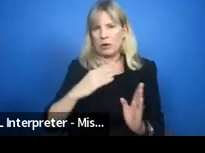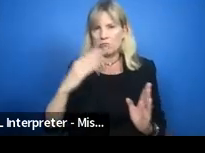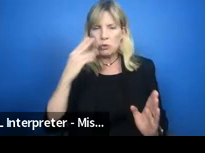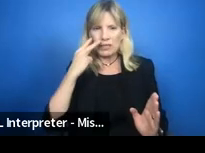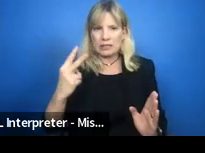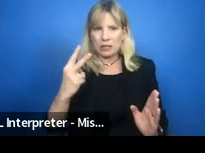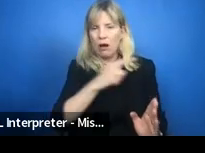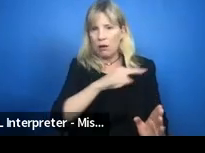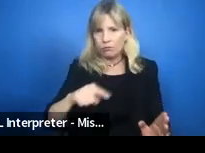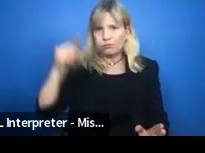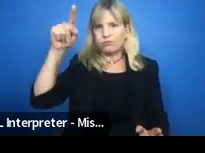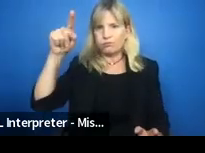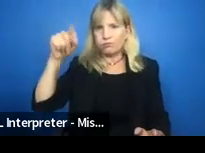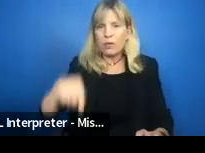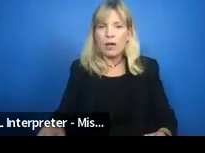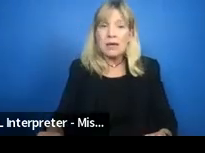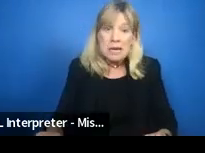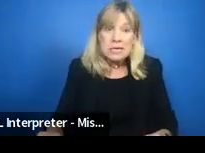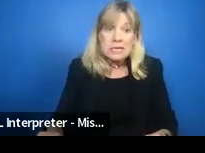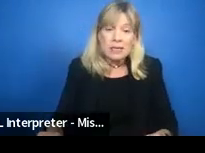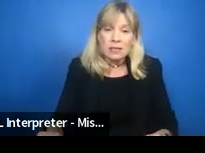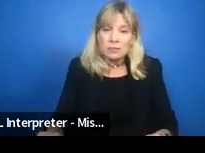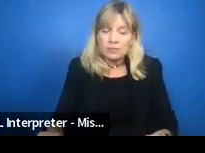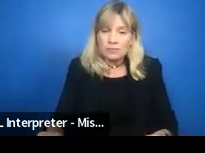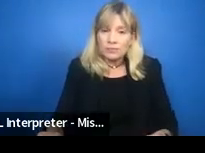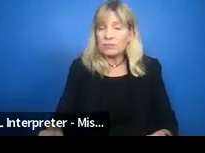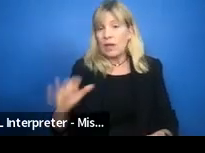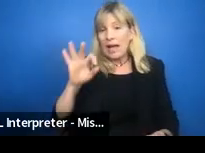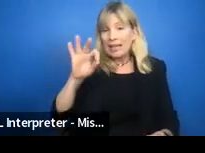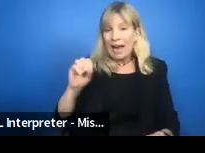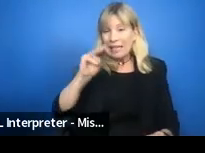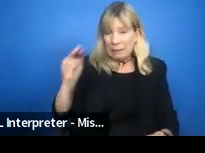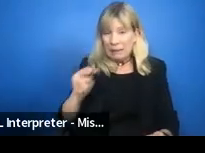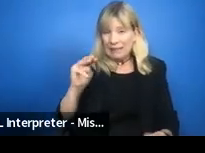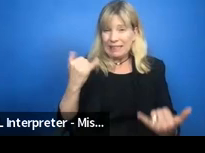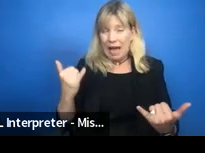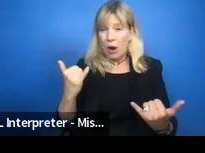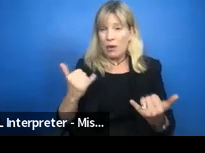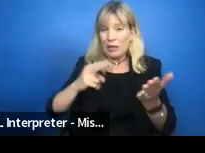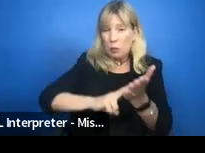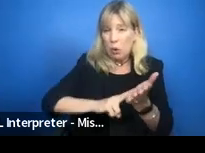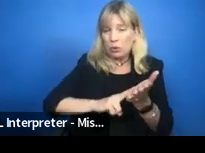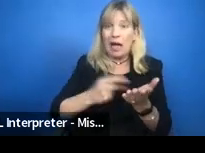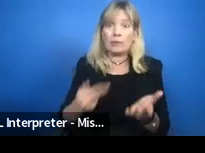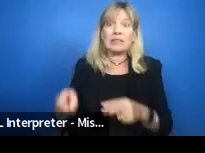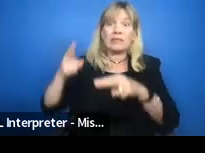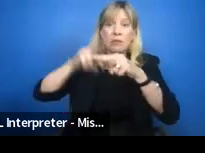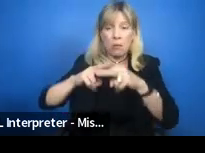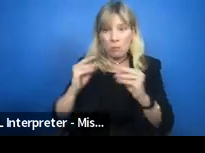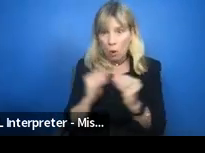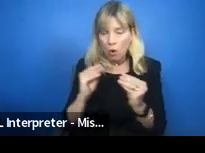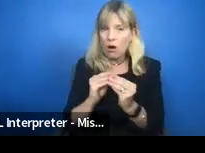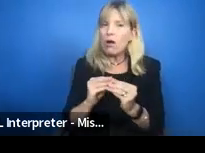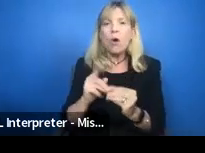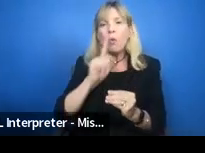see what a sharp increase there is. So, with 90 million now enrolled, that goes up even more. And